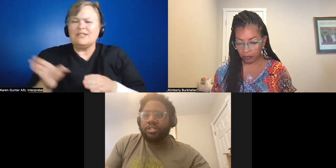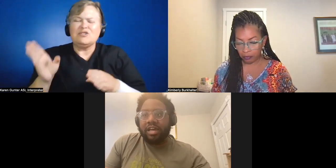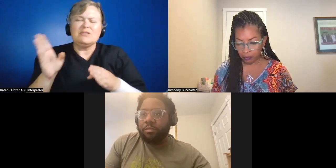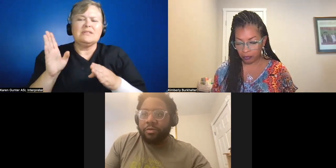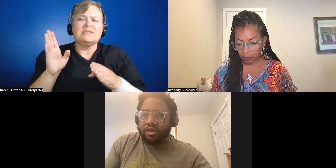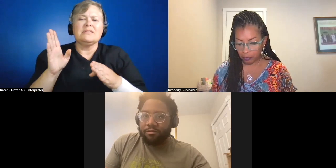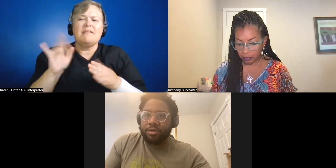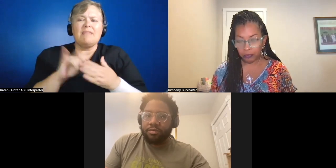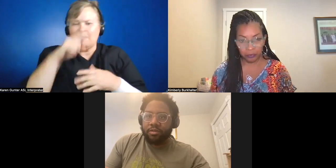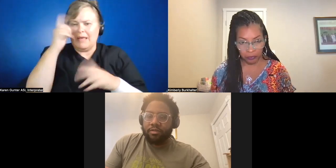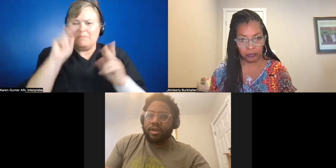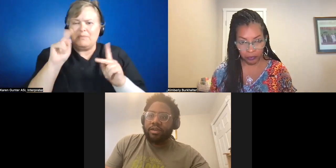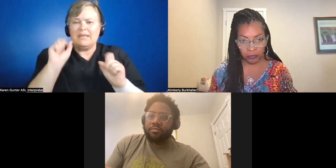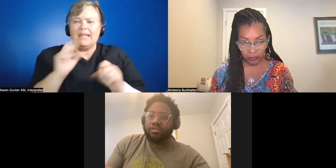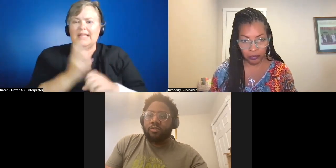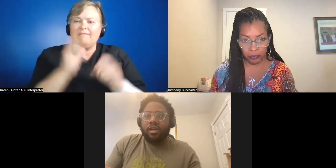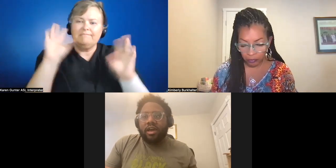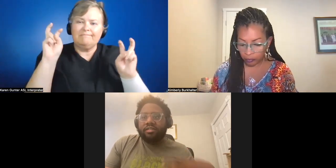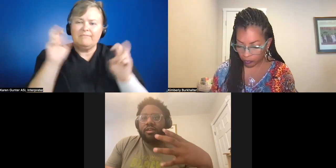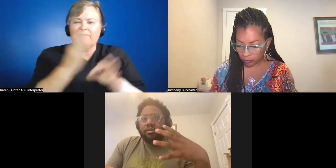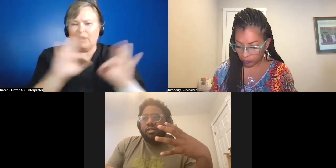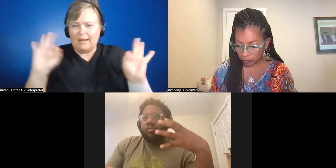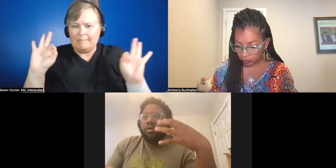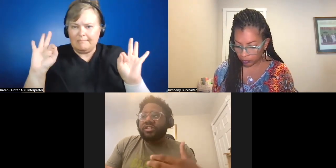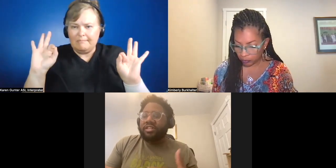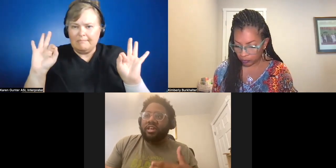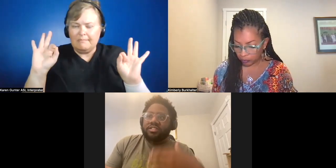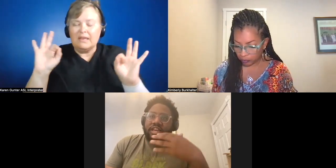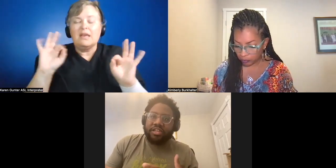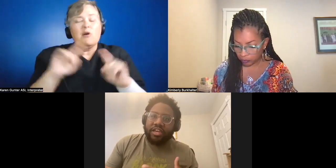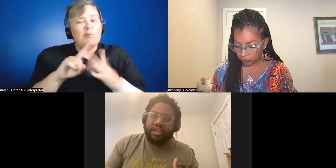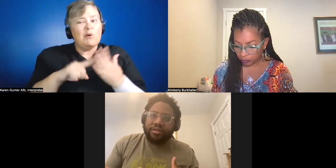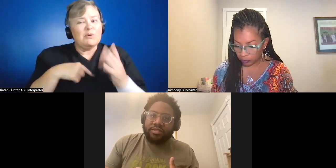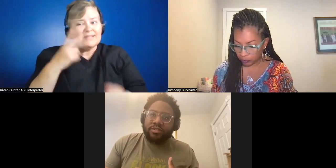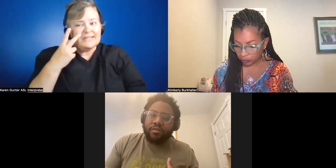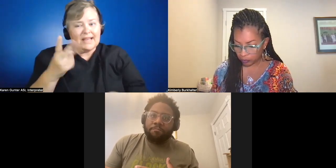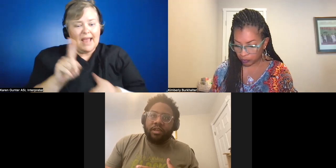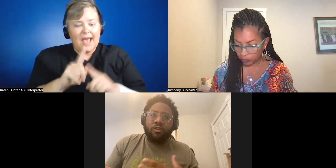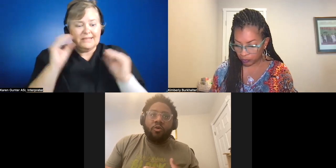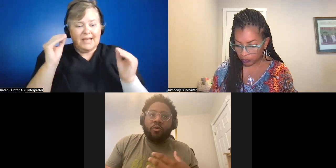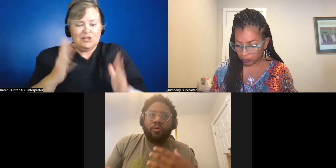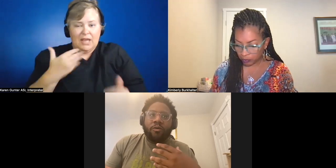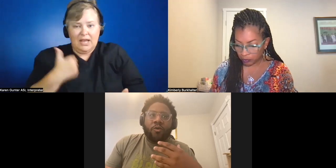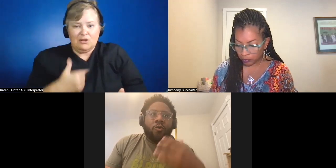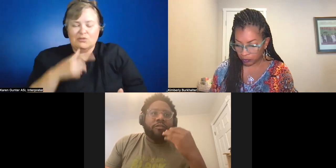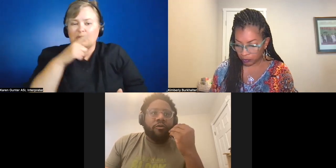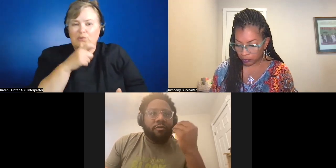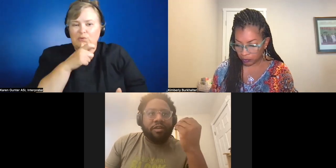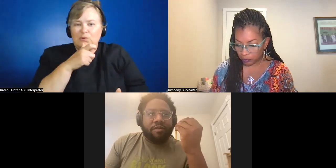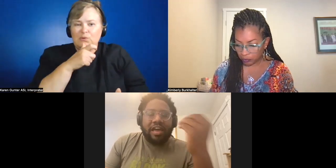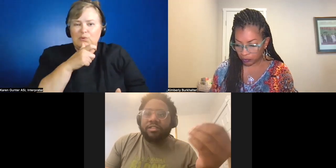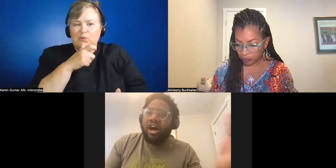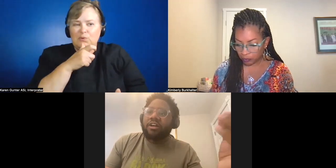upon which Black people can get free, right? So I think what we're seeing is educators who